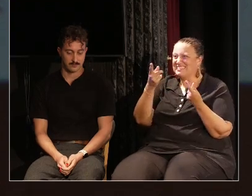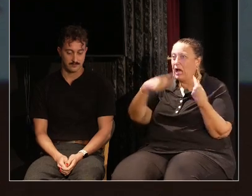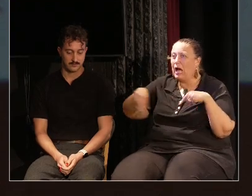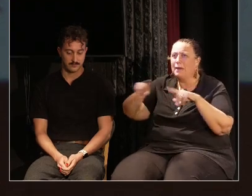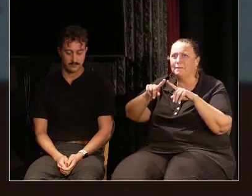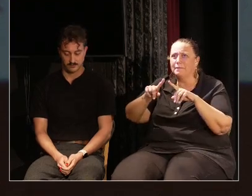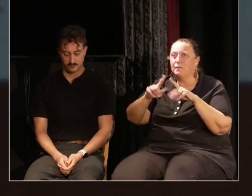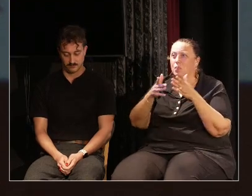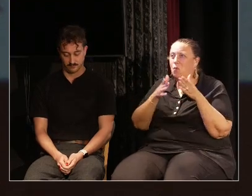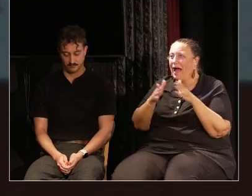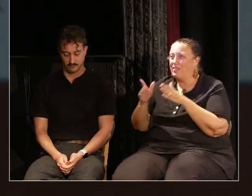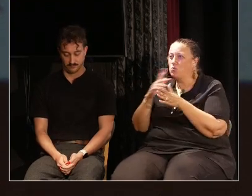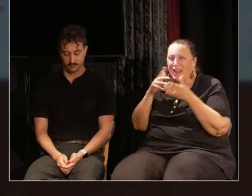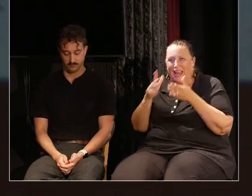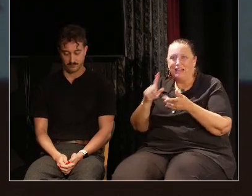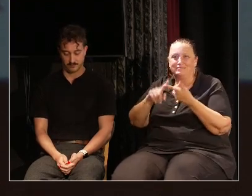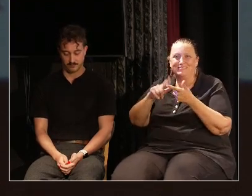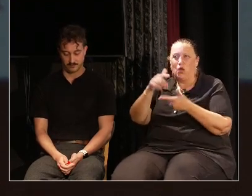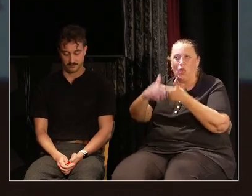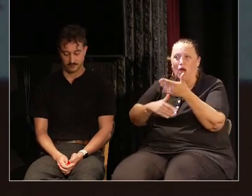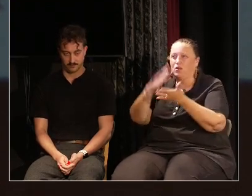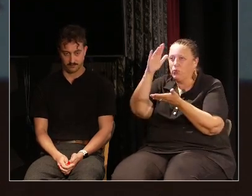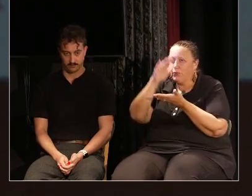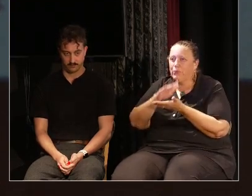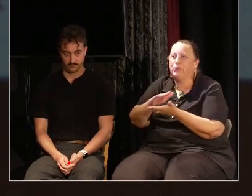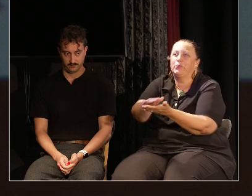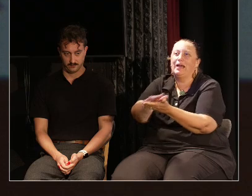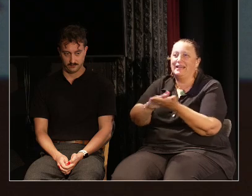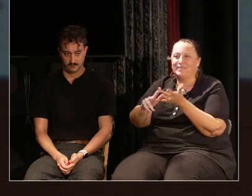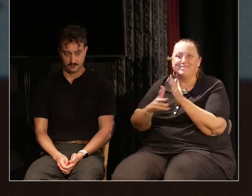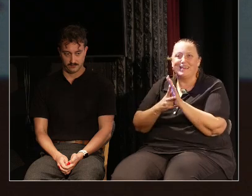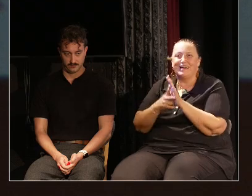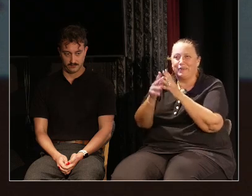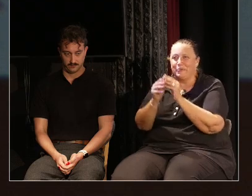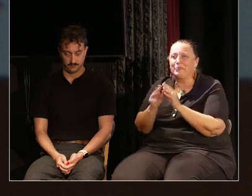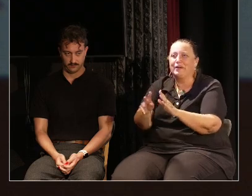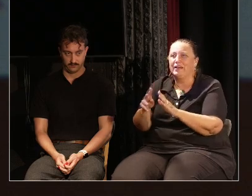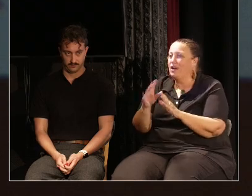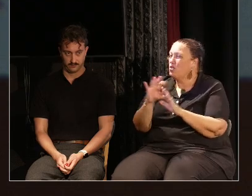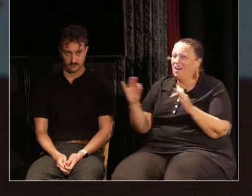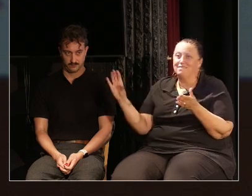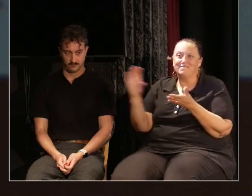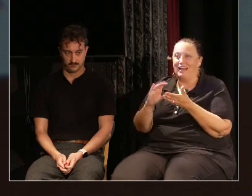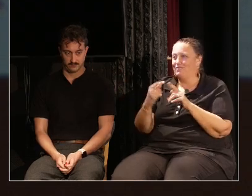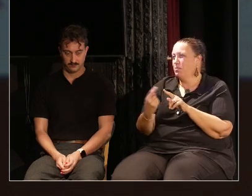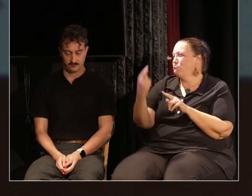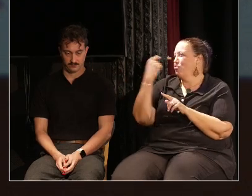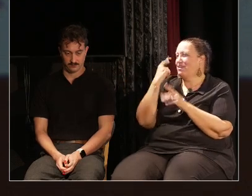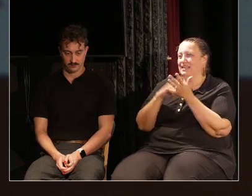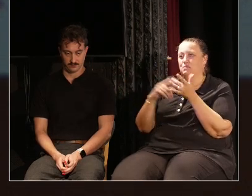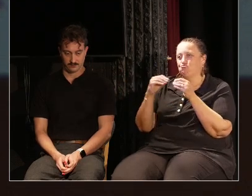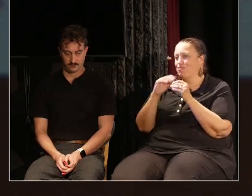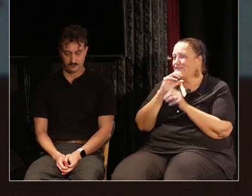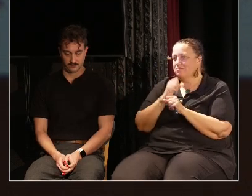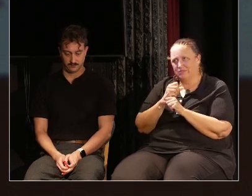measures that allow this work to continue hadn't been funded by the previous Liberal government in a way that would have allowed them to